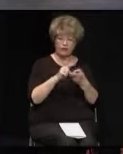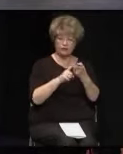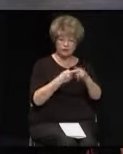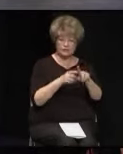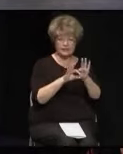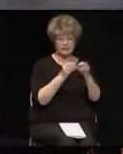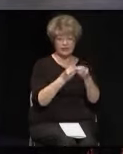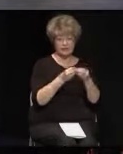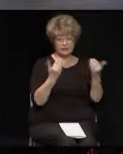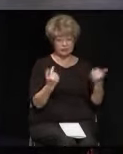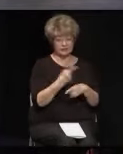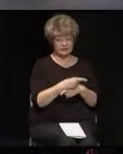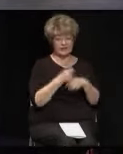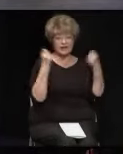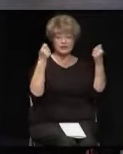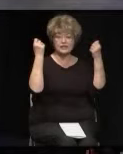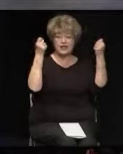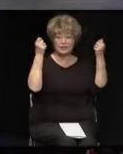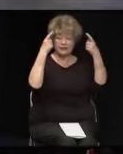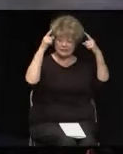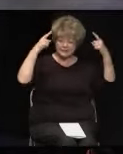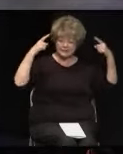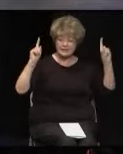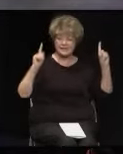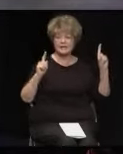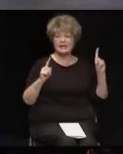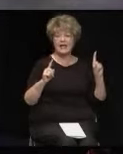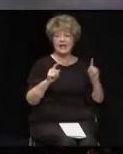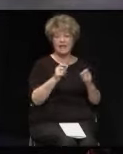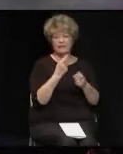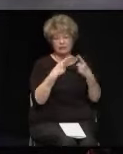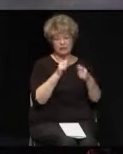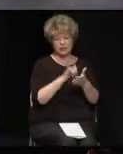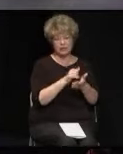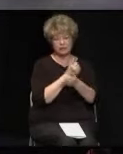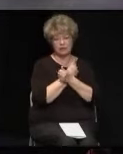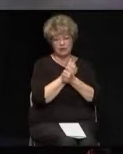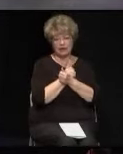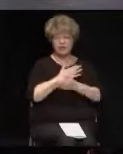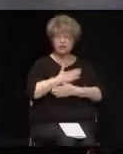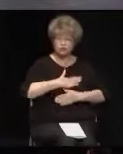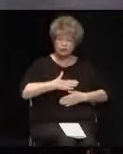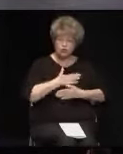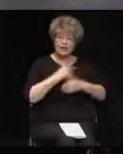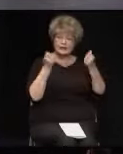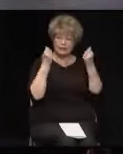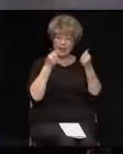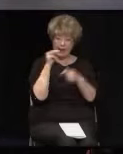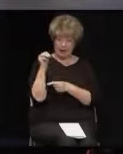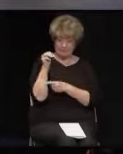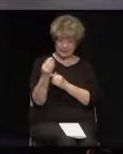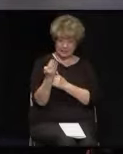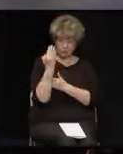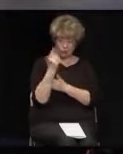will celebrate the success of your loved one. Enjoy it, relish it, celebrate it. And Monday morning, as you go back into